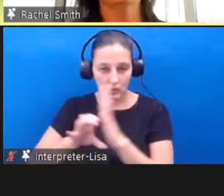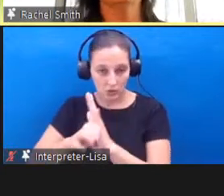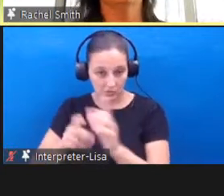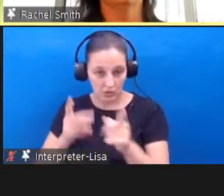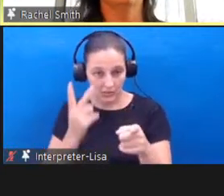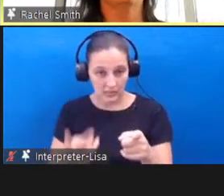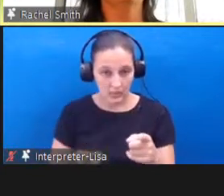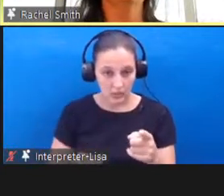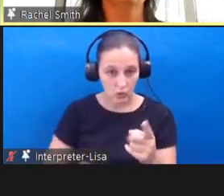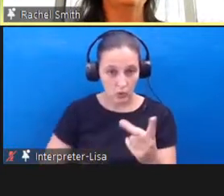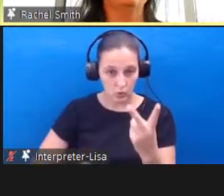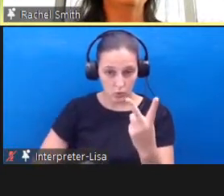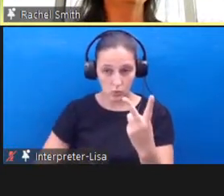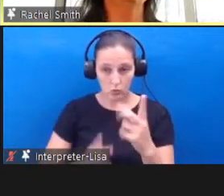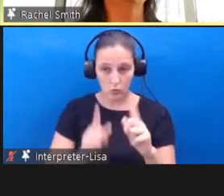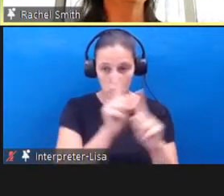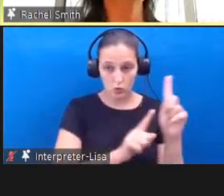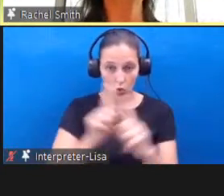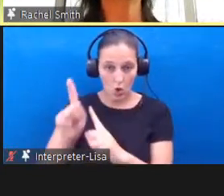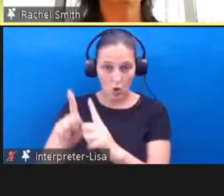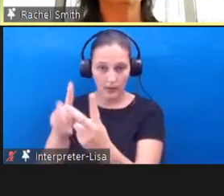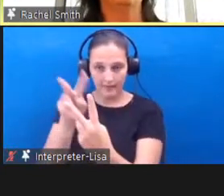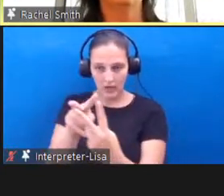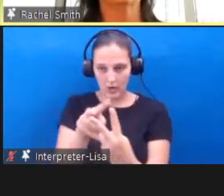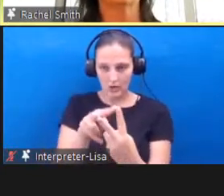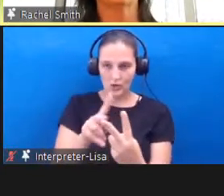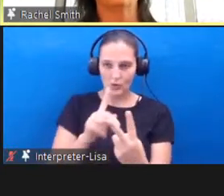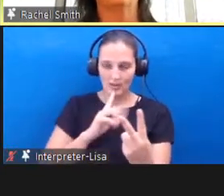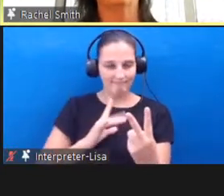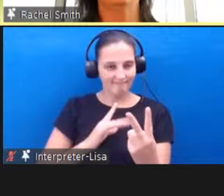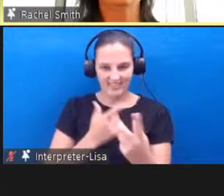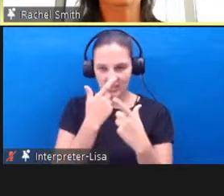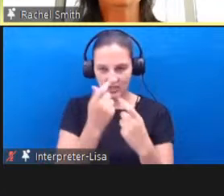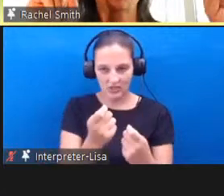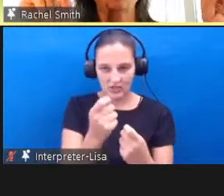two stars. This is a pair, a really interesting pair. It's called a